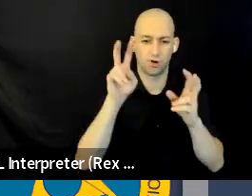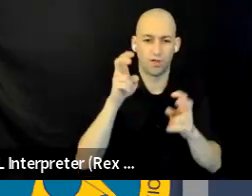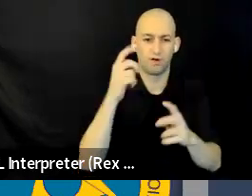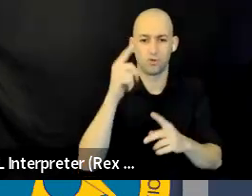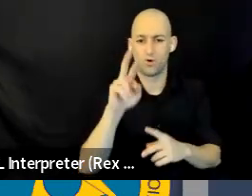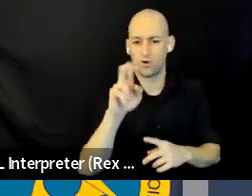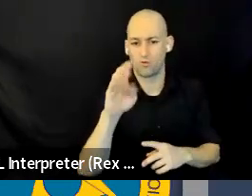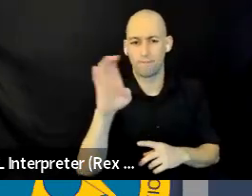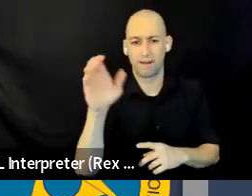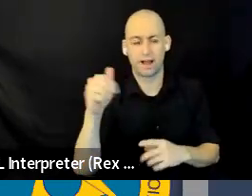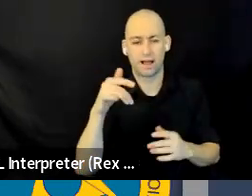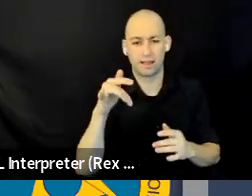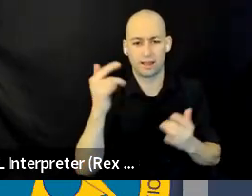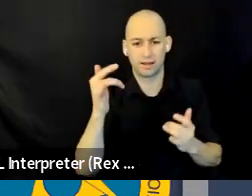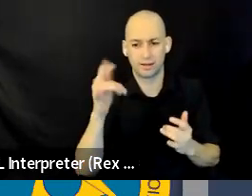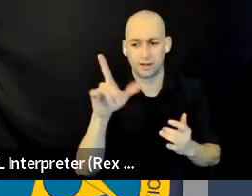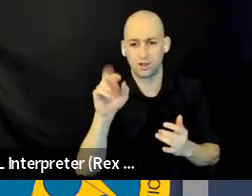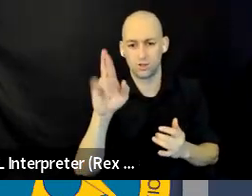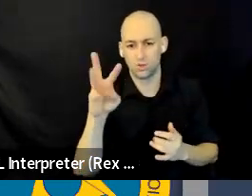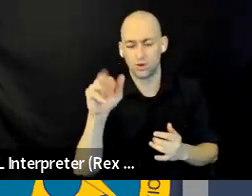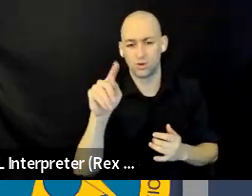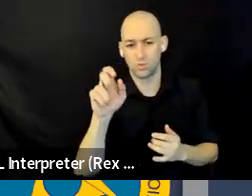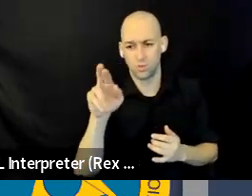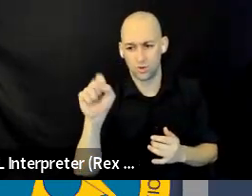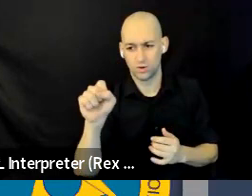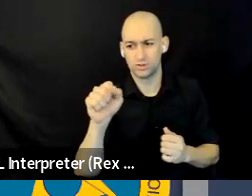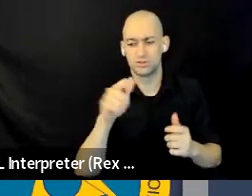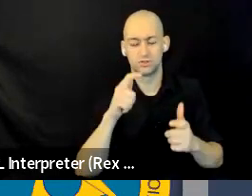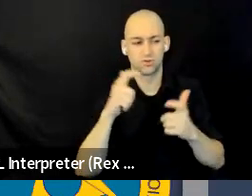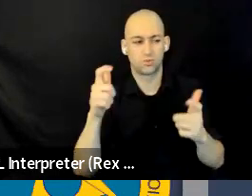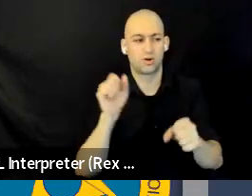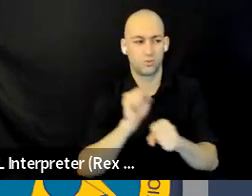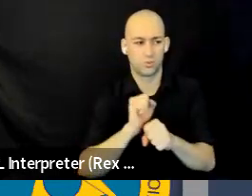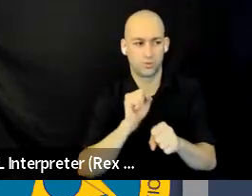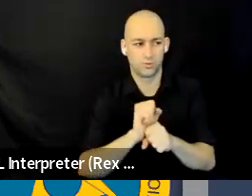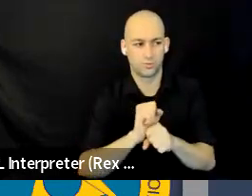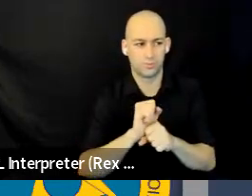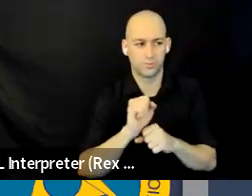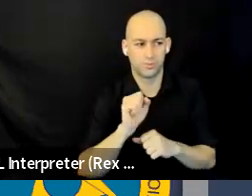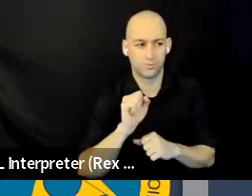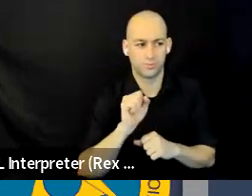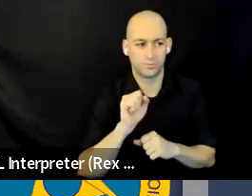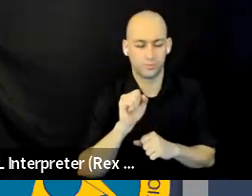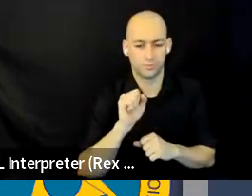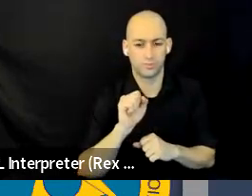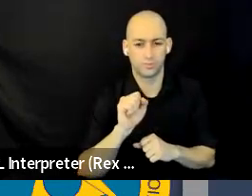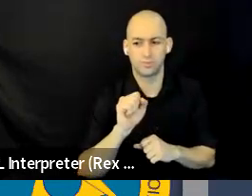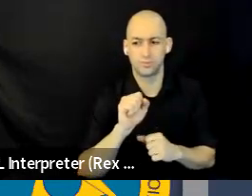Light, Lori Waters for the just tremendous work and the inclusive work. We hear that